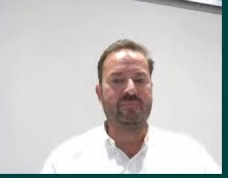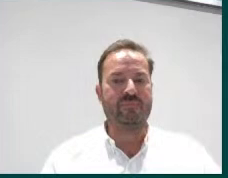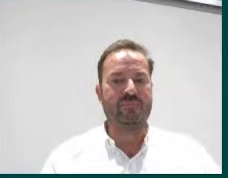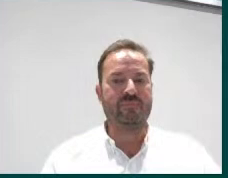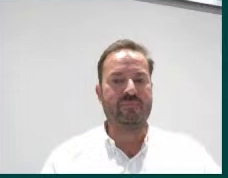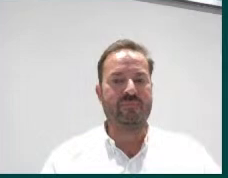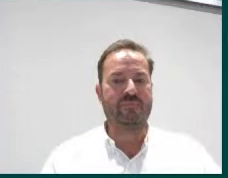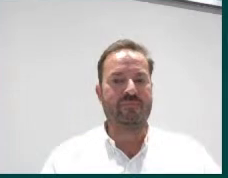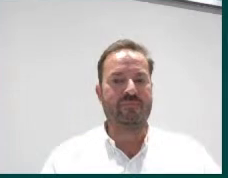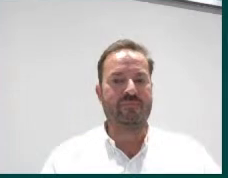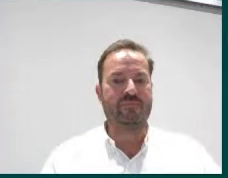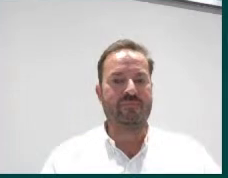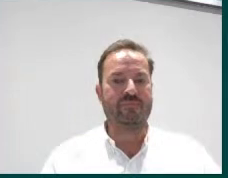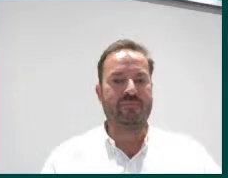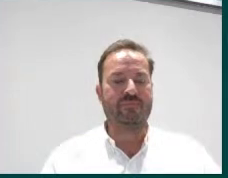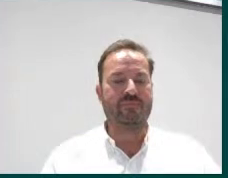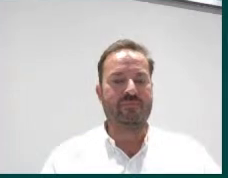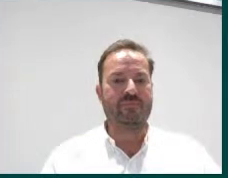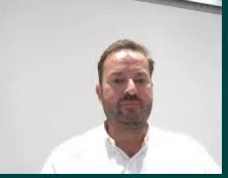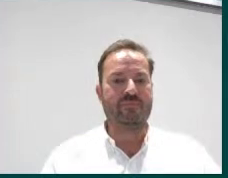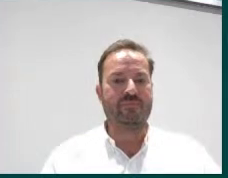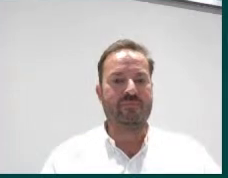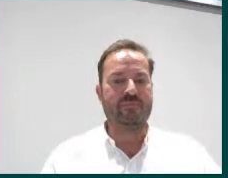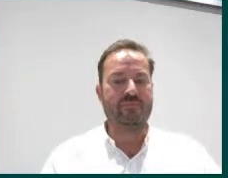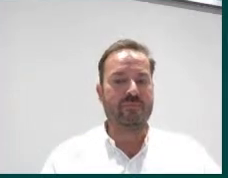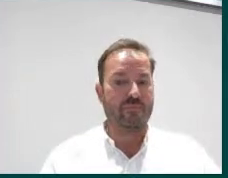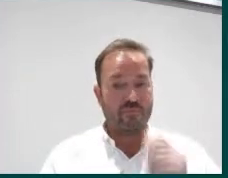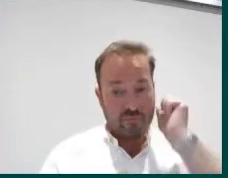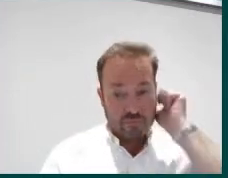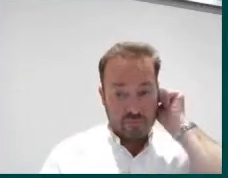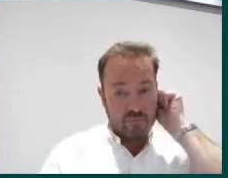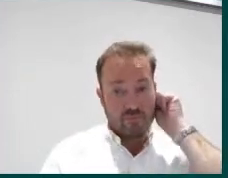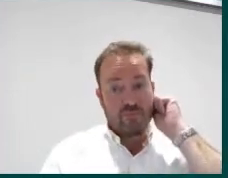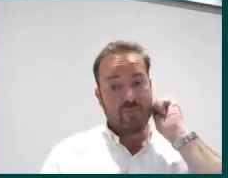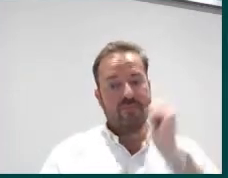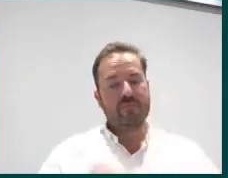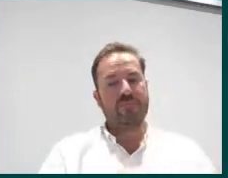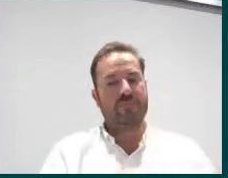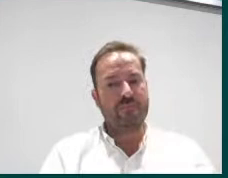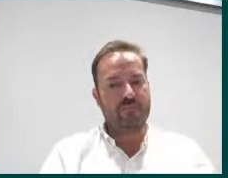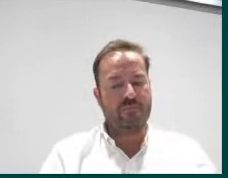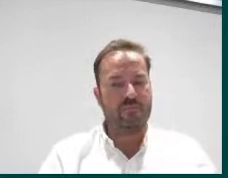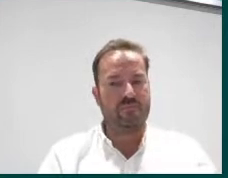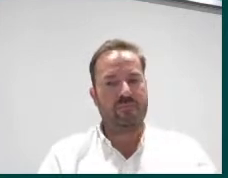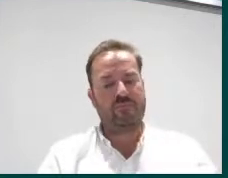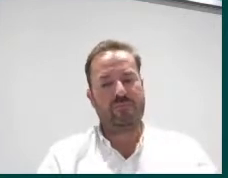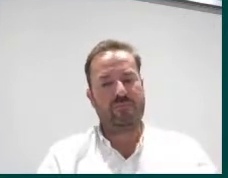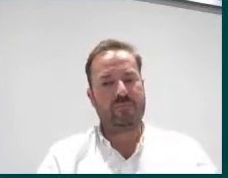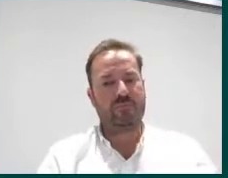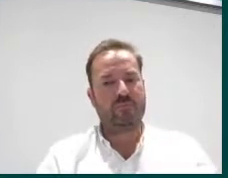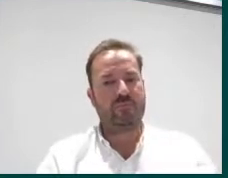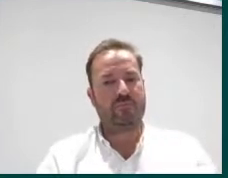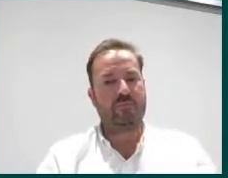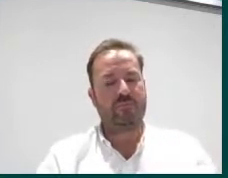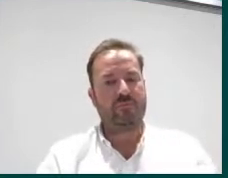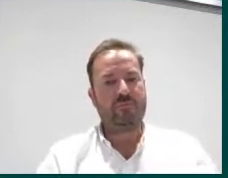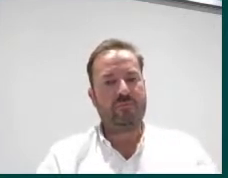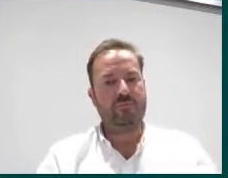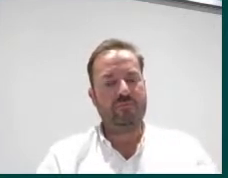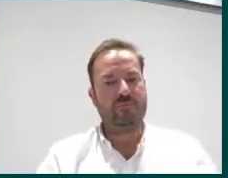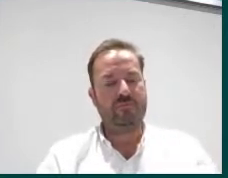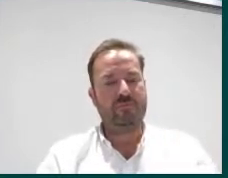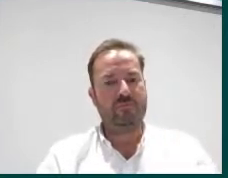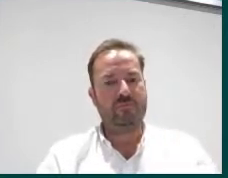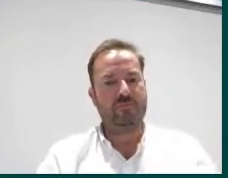has a BS Finance, BBA Global Energy Management, and her background